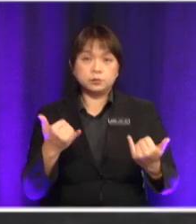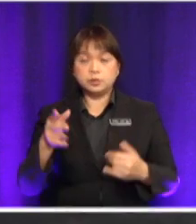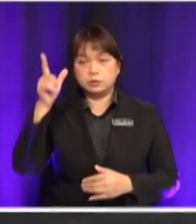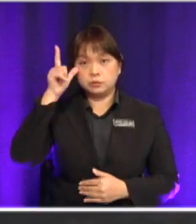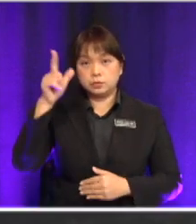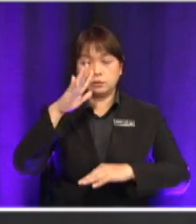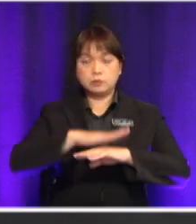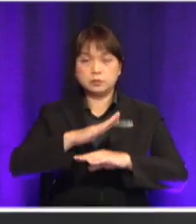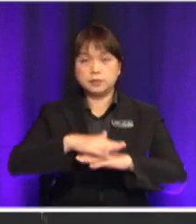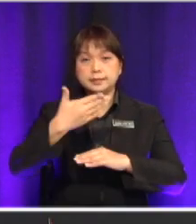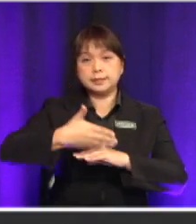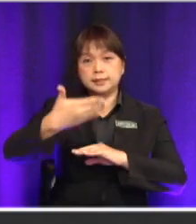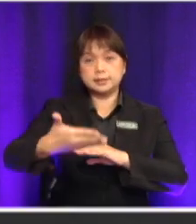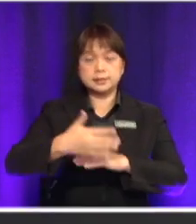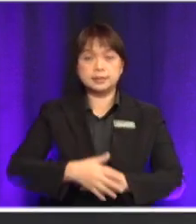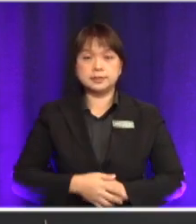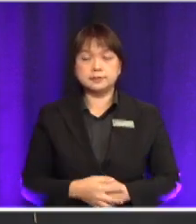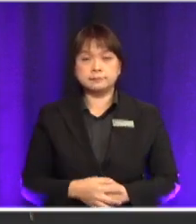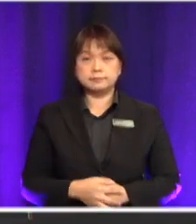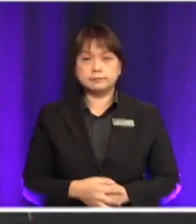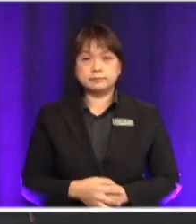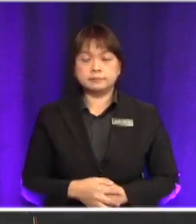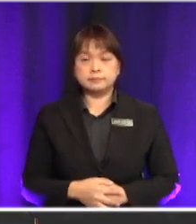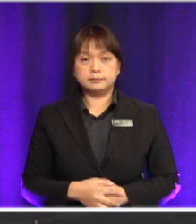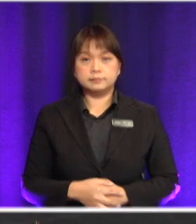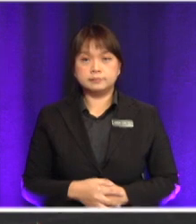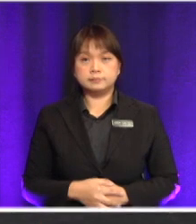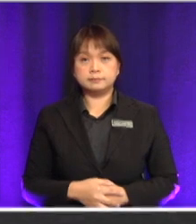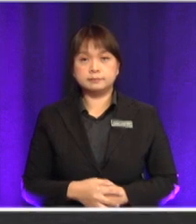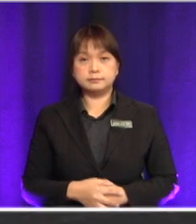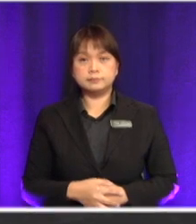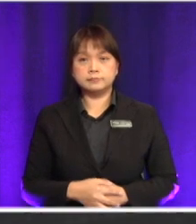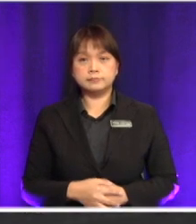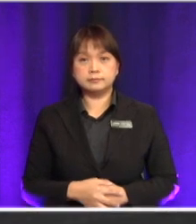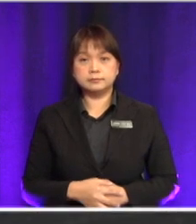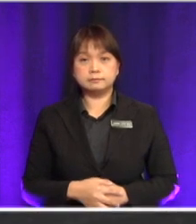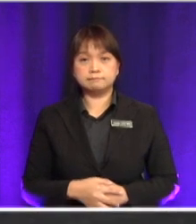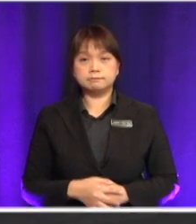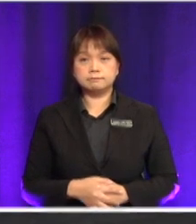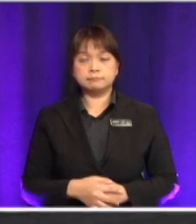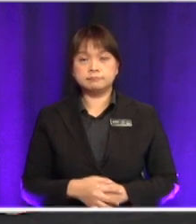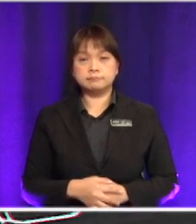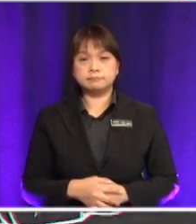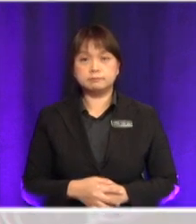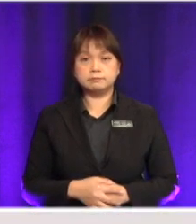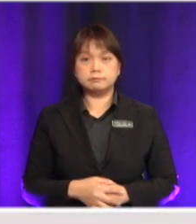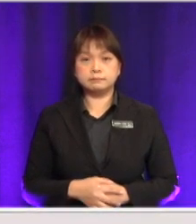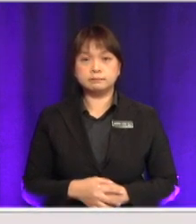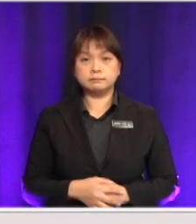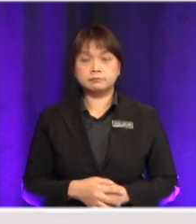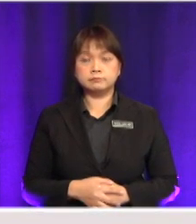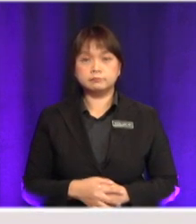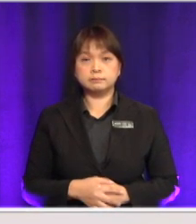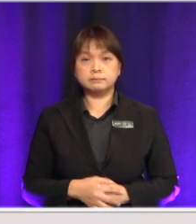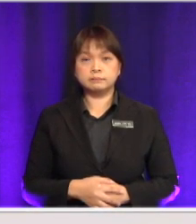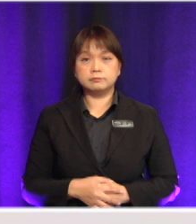this is my summary, okay, my version of what I understand of paragraph 1, which is, as you can see on the slide, in the